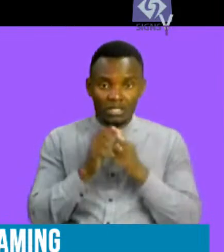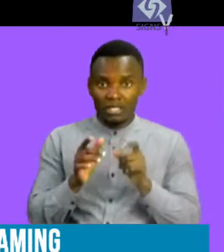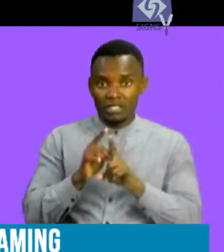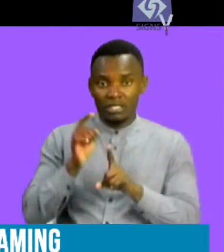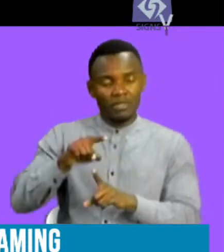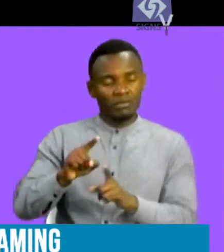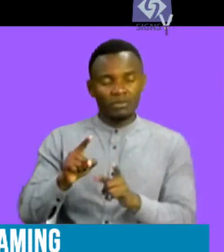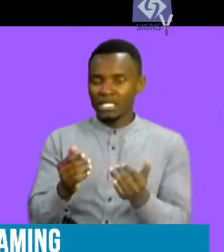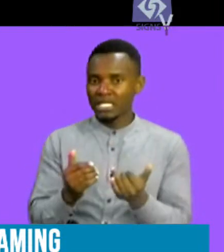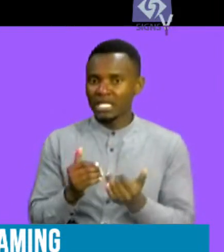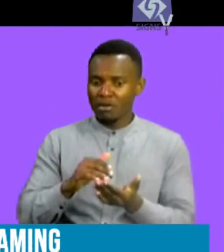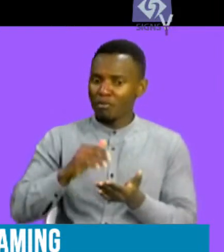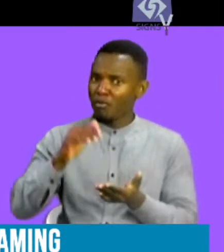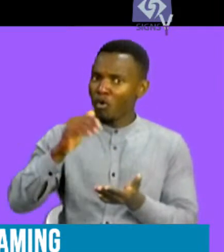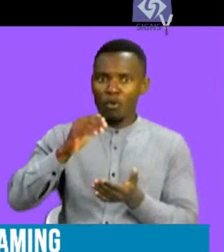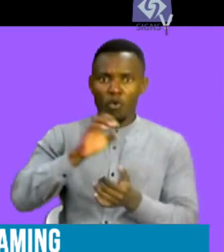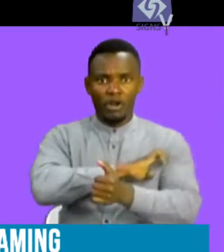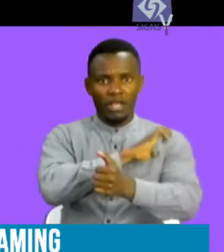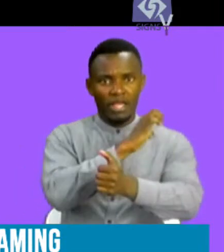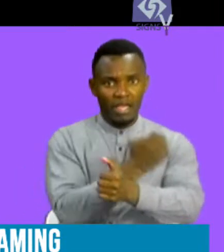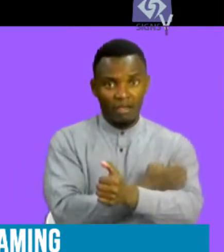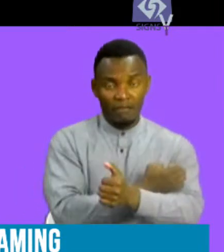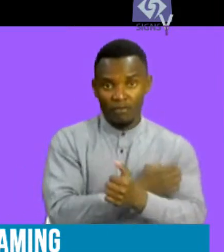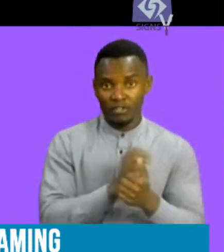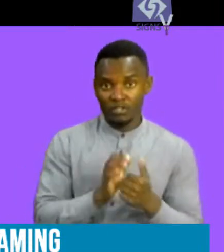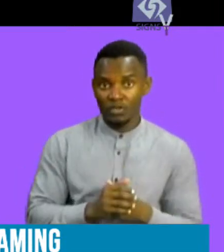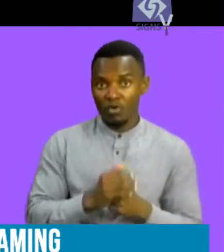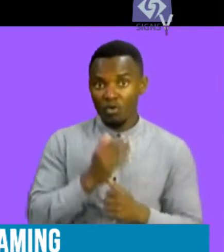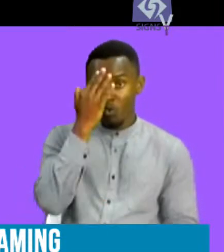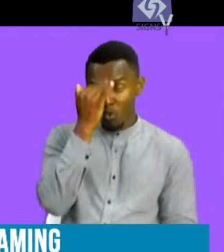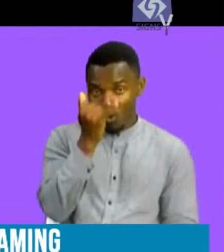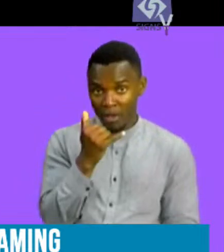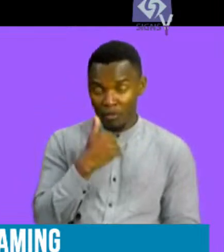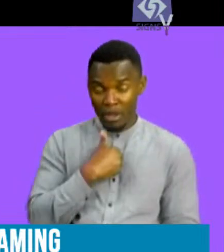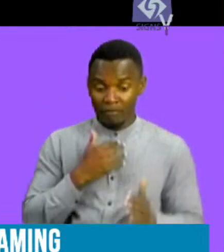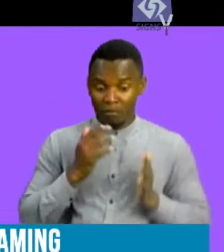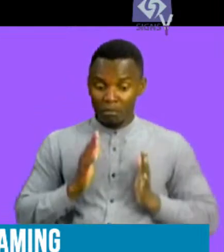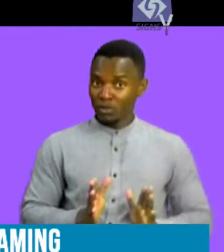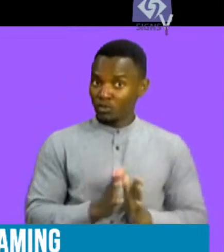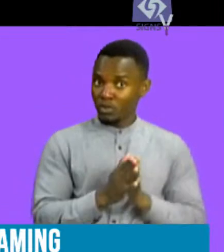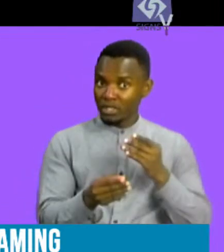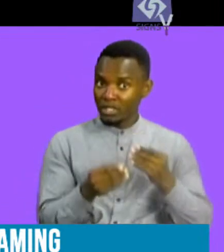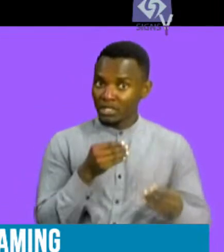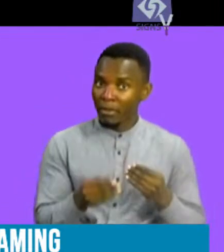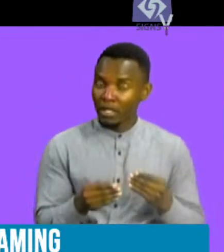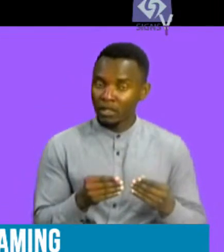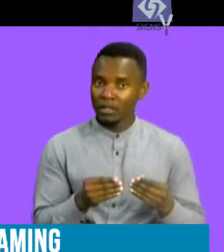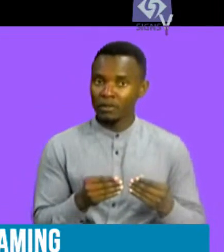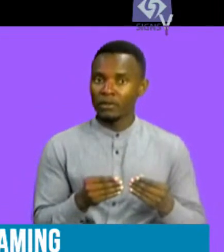more efforts, because there are persons with disabilities who will